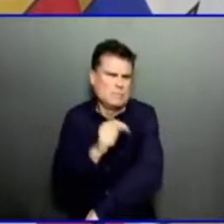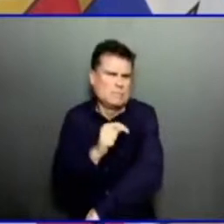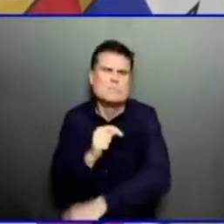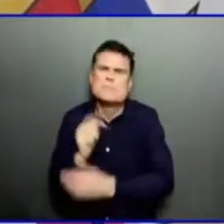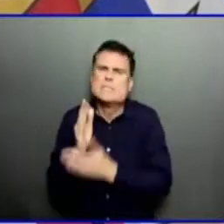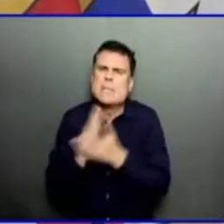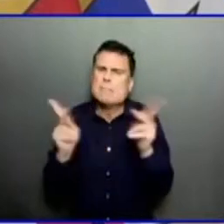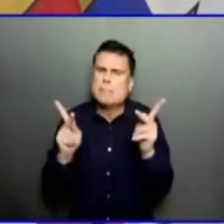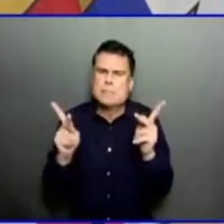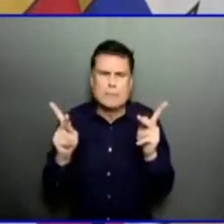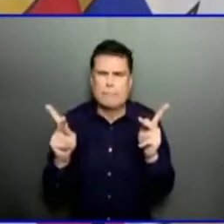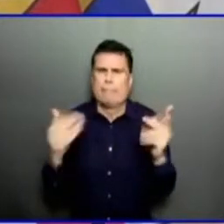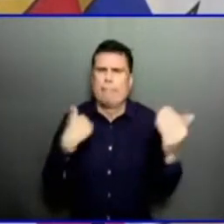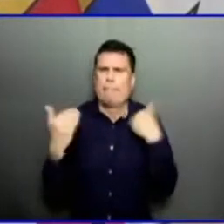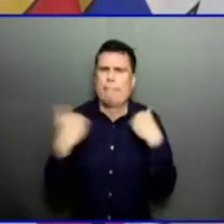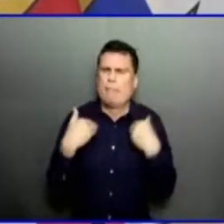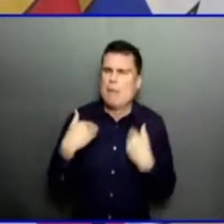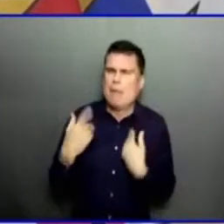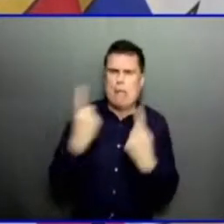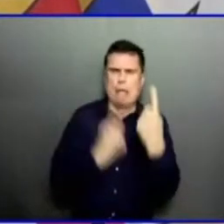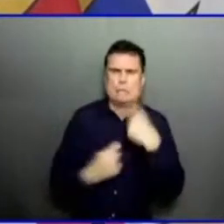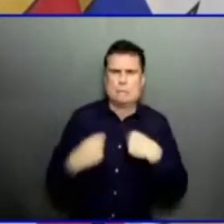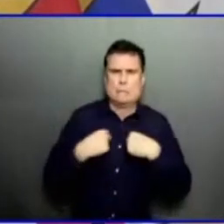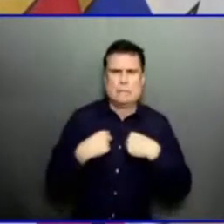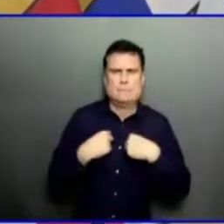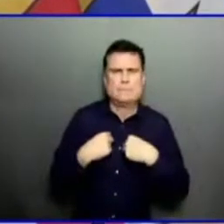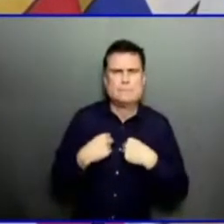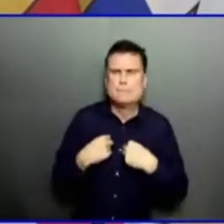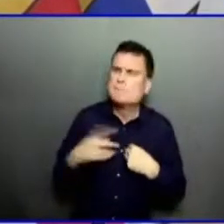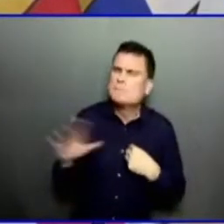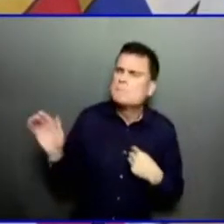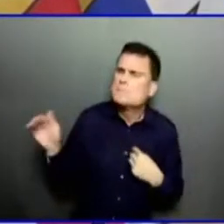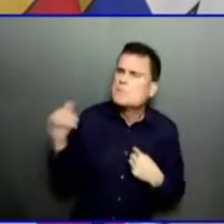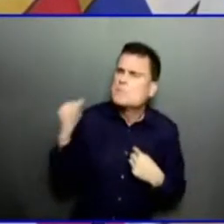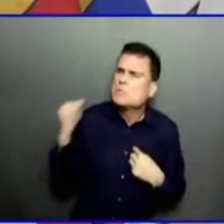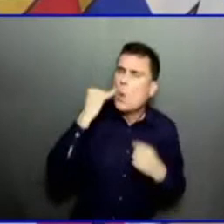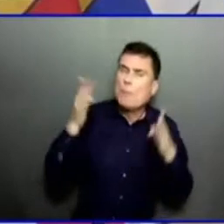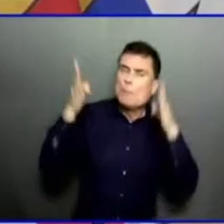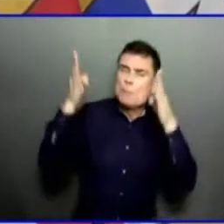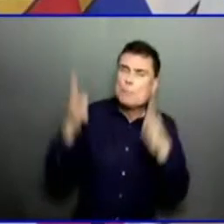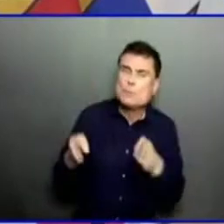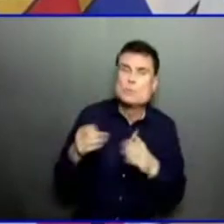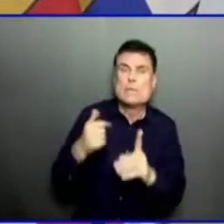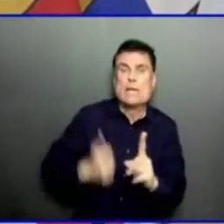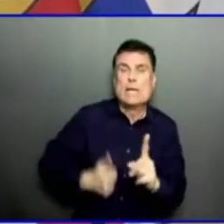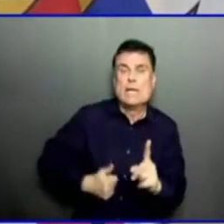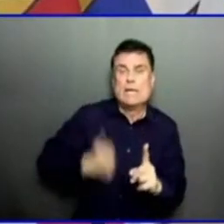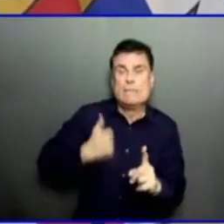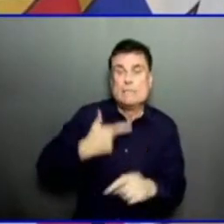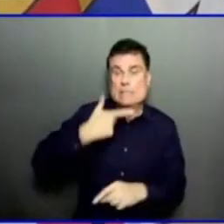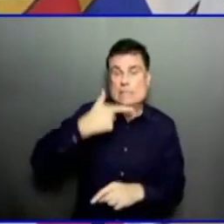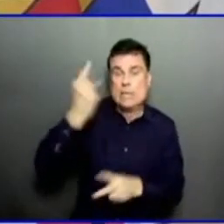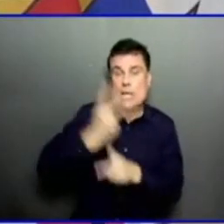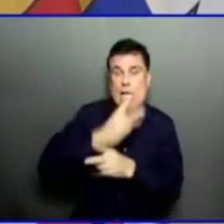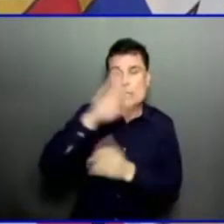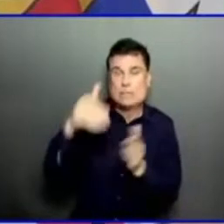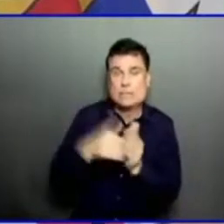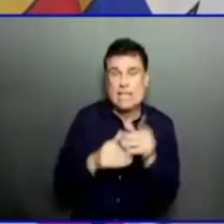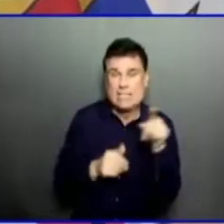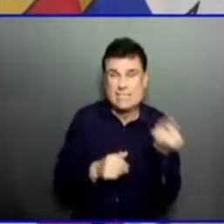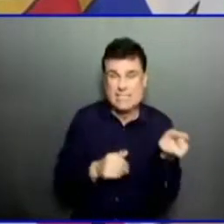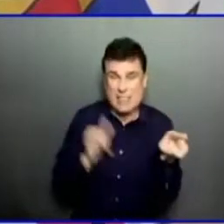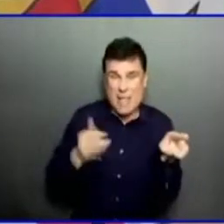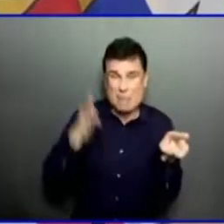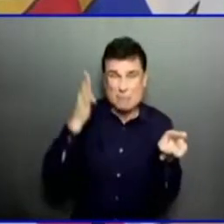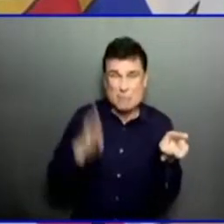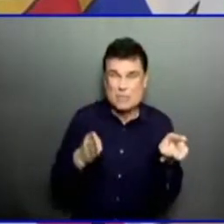care residents who've already had COVID, either in the first wave of the pandemic in March or the second